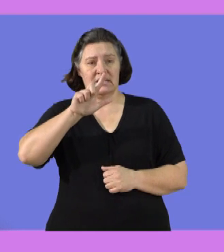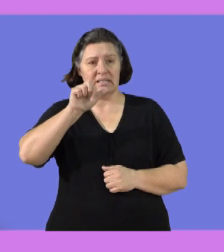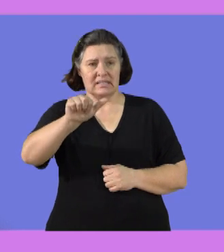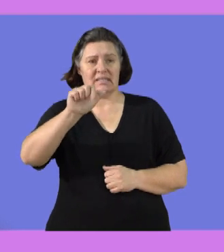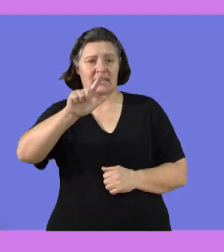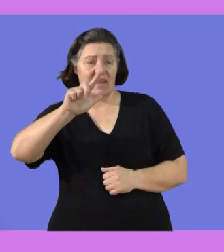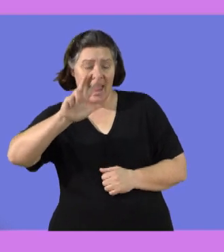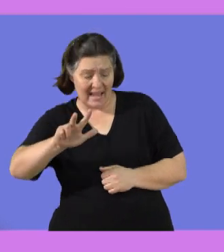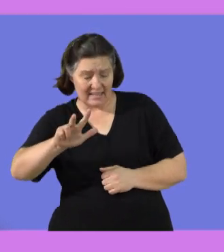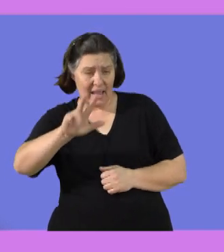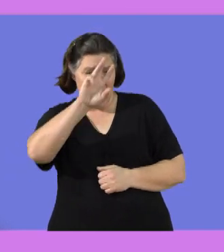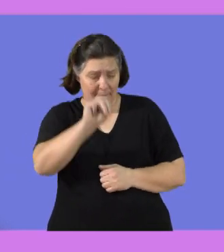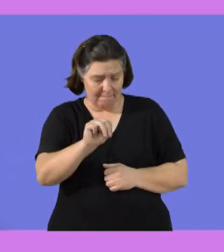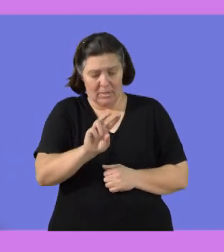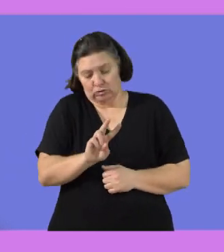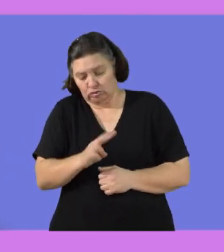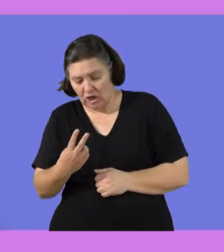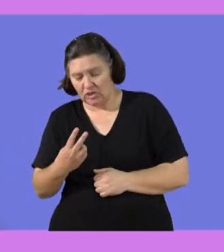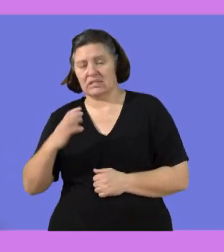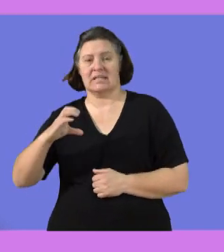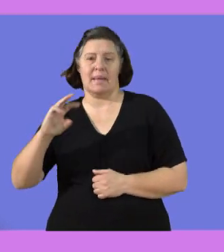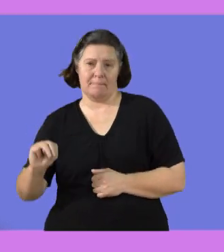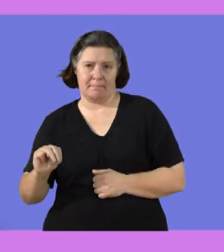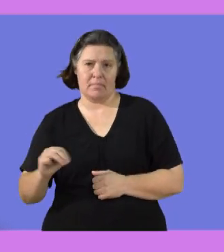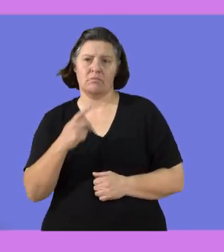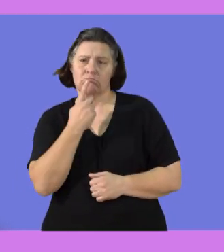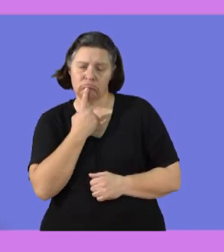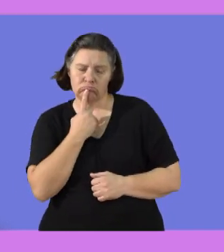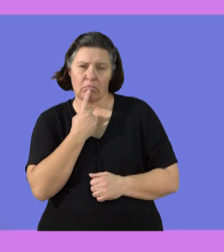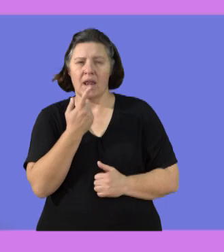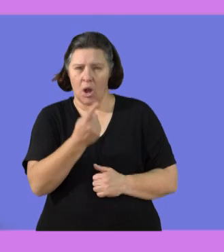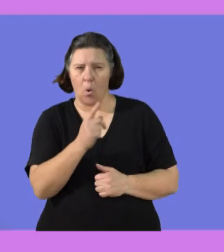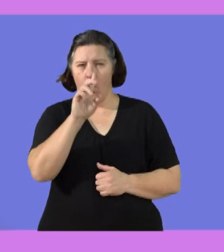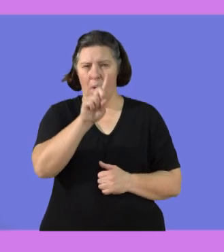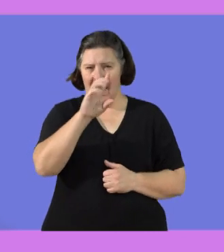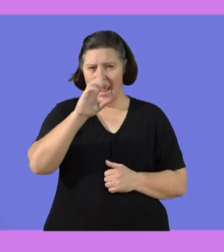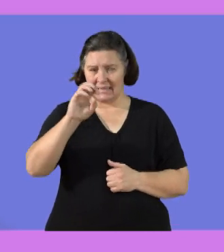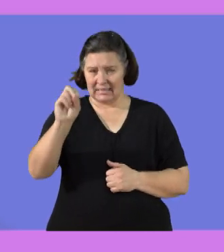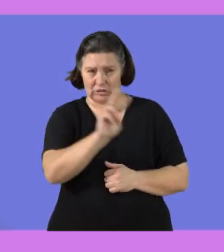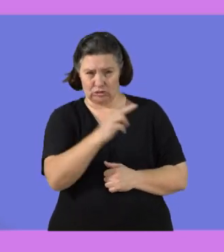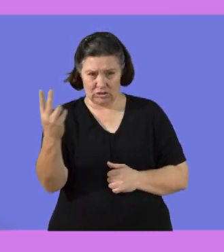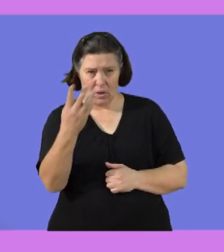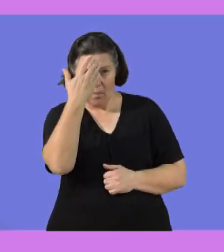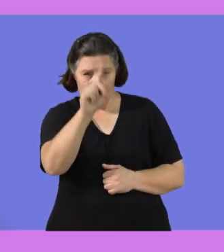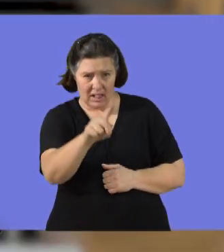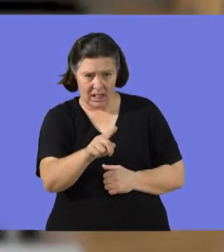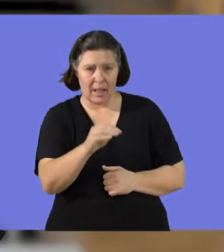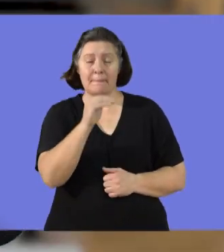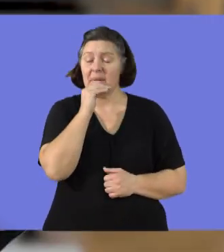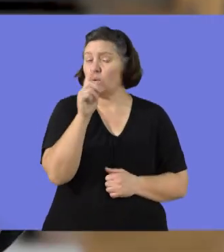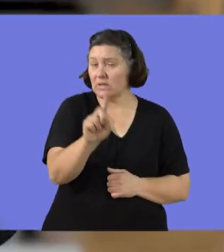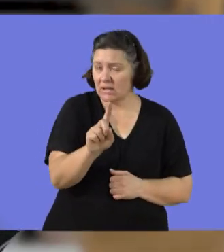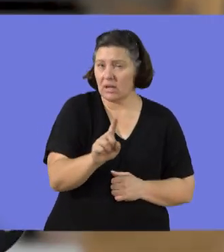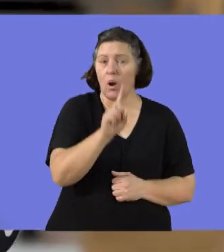67,2678 meters to centimeters. The conversion factor that we are having is 100. I hope already you know that it means